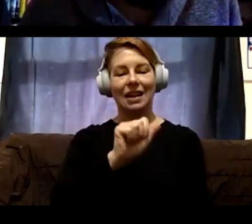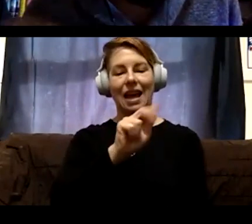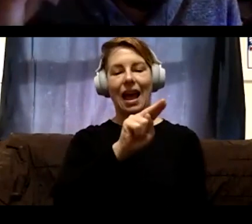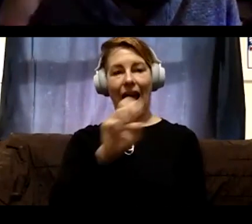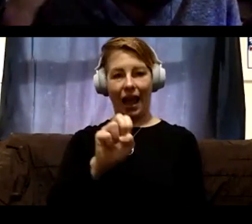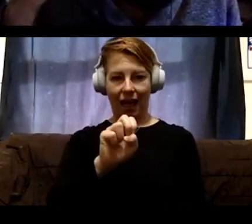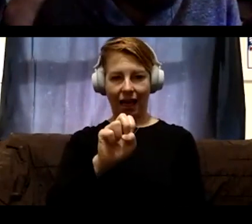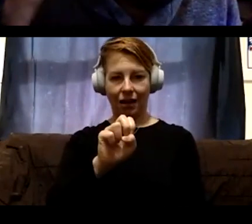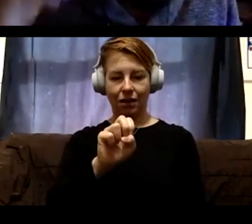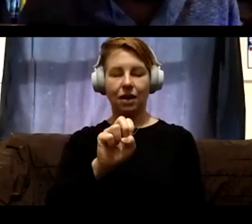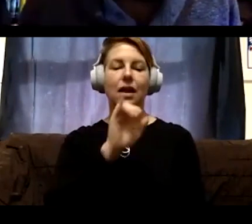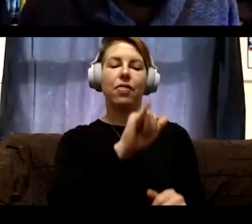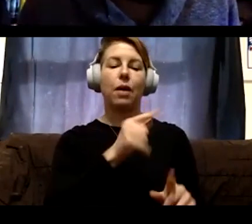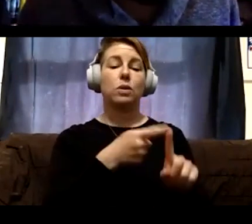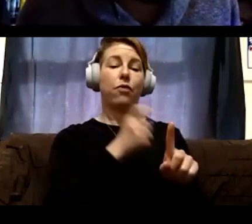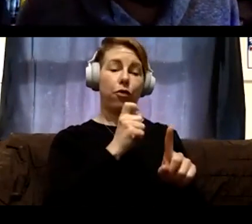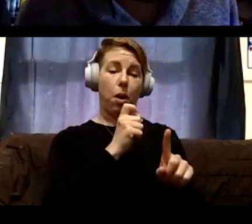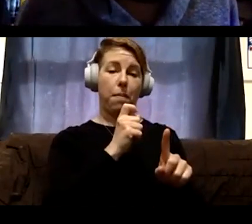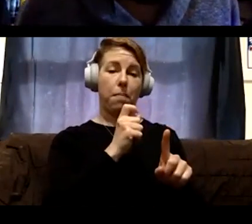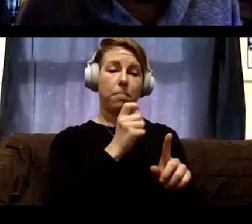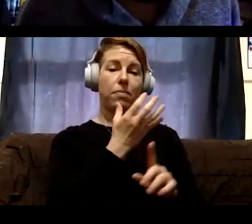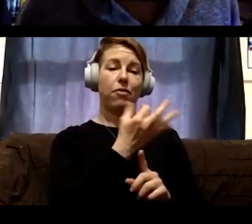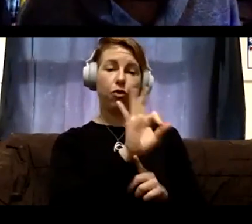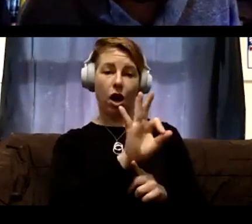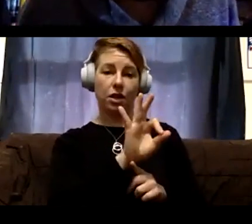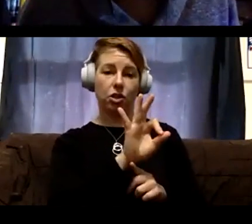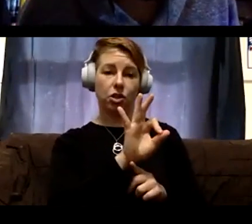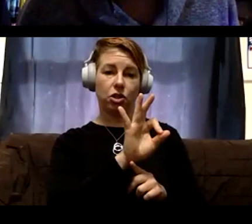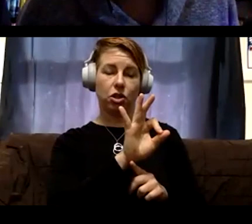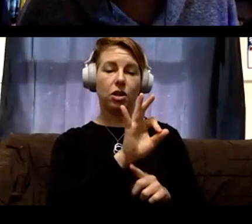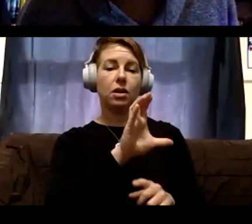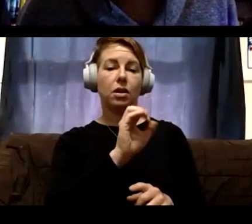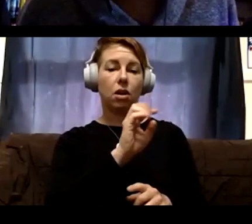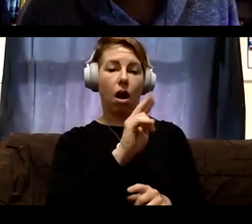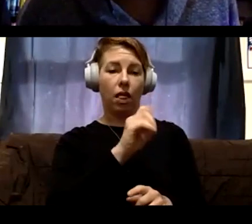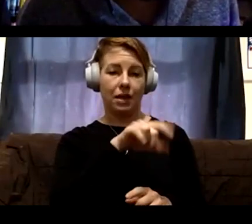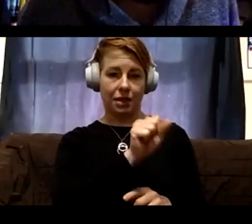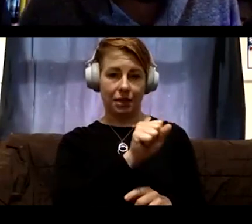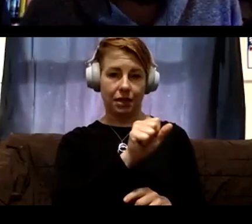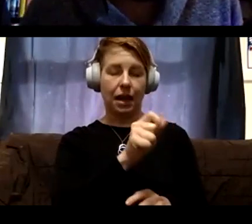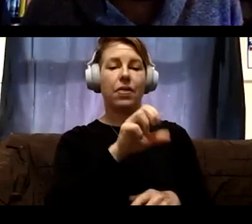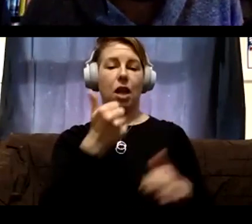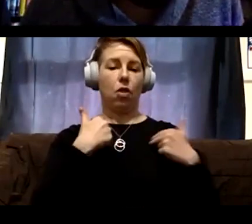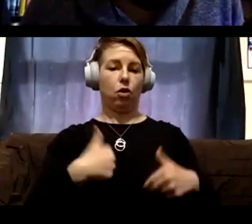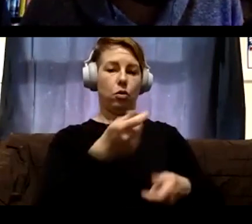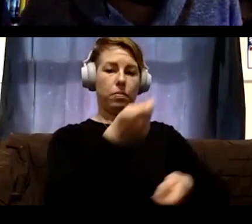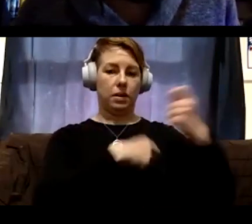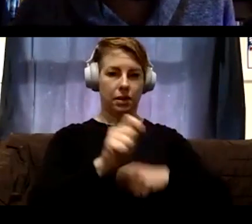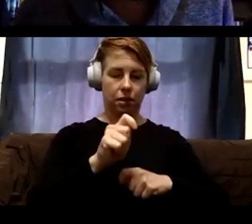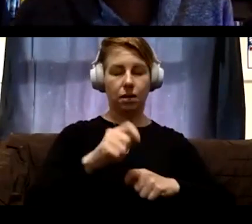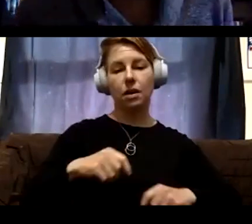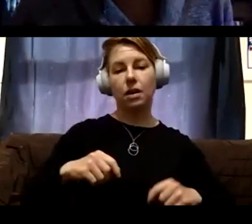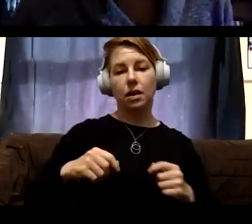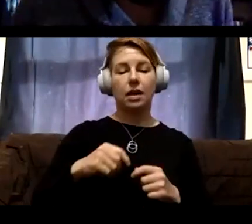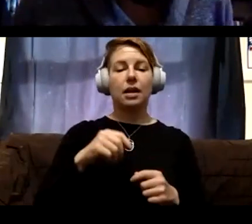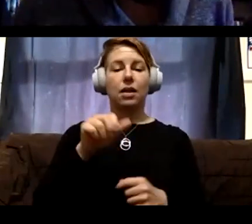French colonists who were then later supplanted by other humans, supposedly. Our anthropologist arrives on Saint